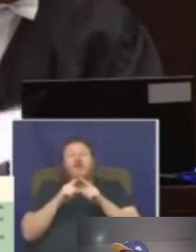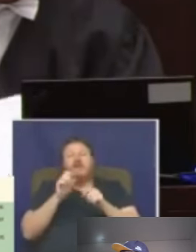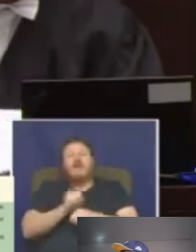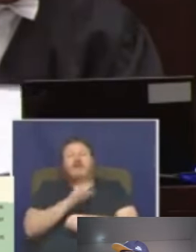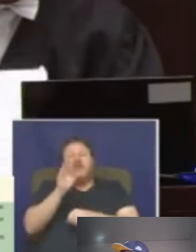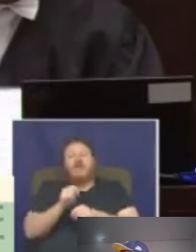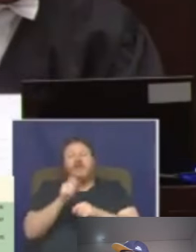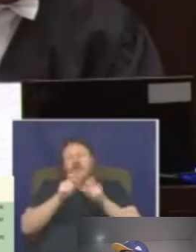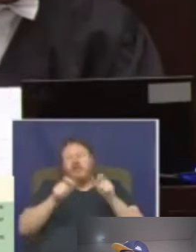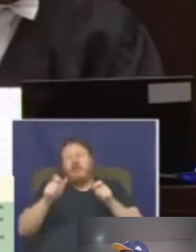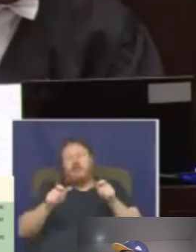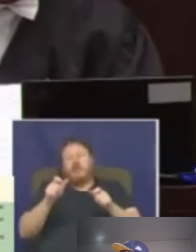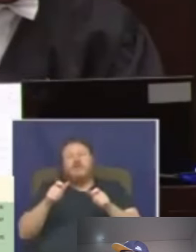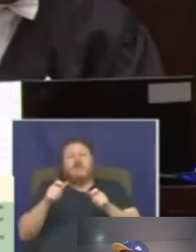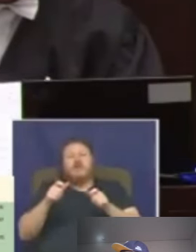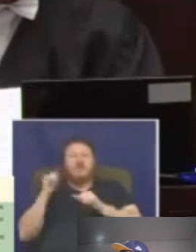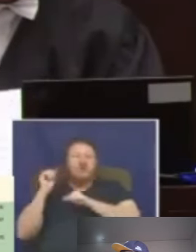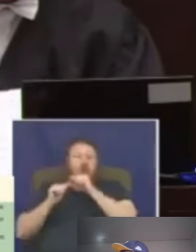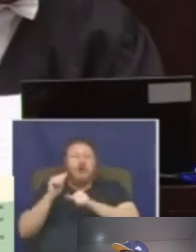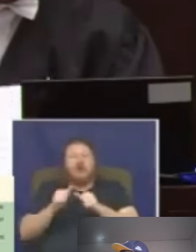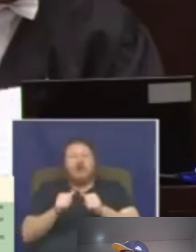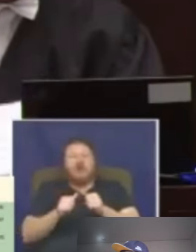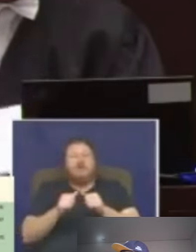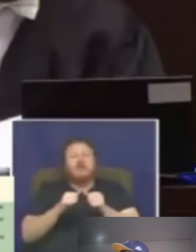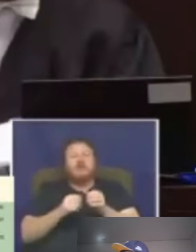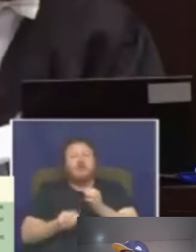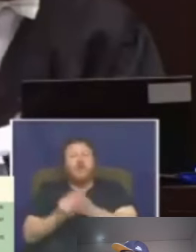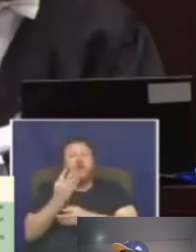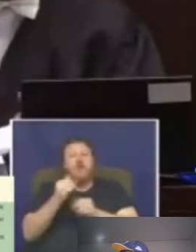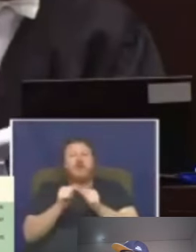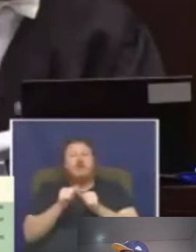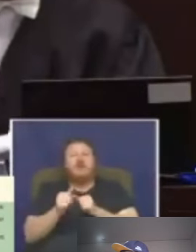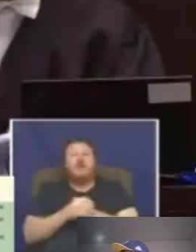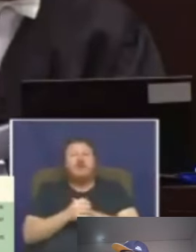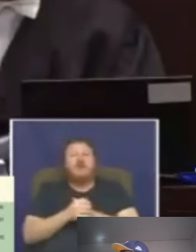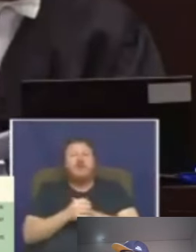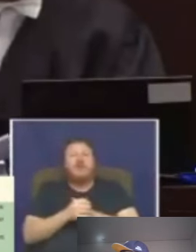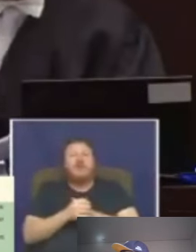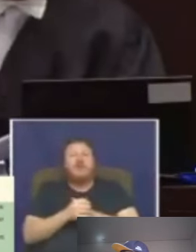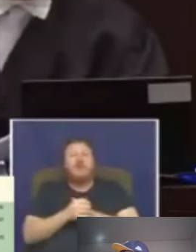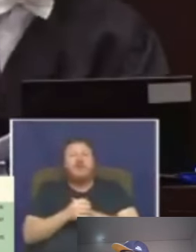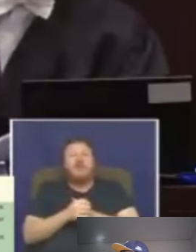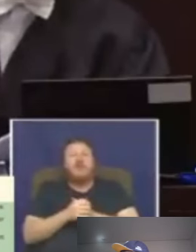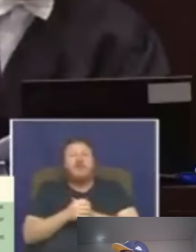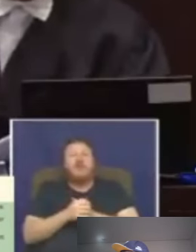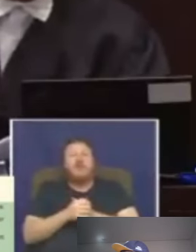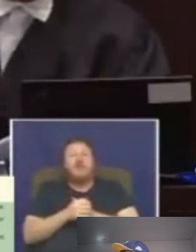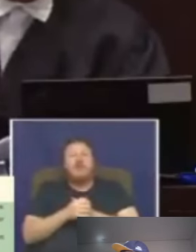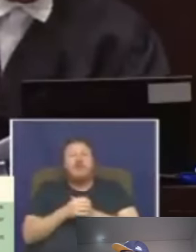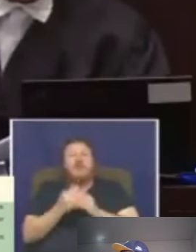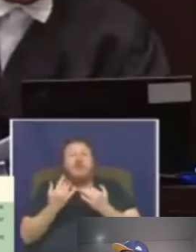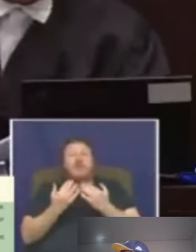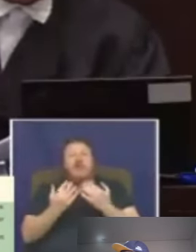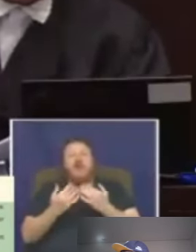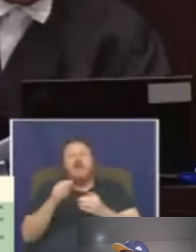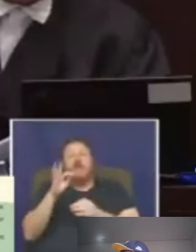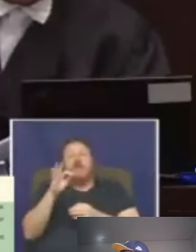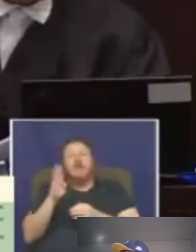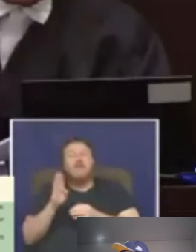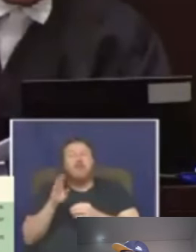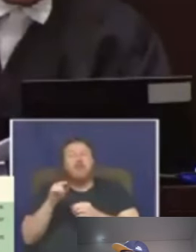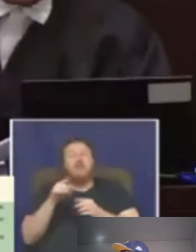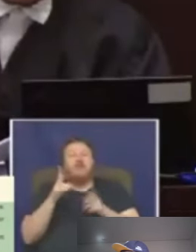our turbulent history. Perhaps the most telling part of this metaphor is Fynbos's relationship with fire. Fire is a natural part of our